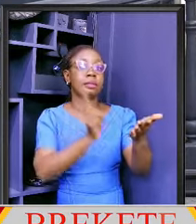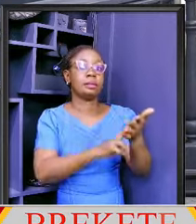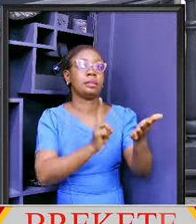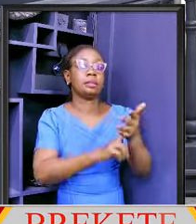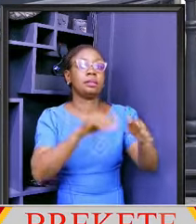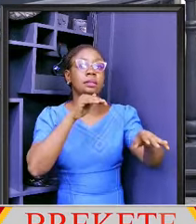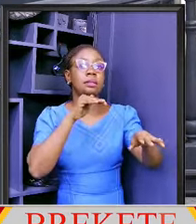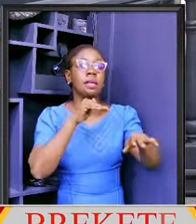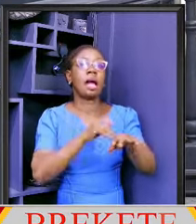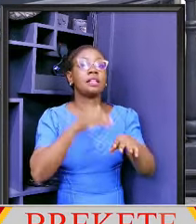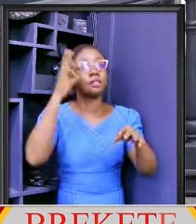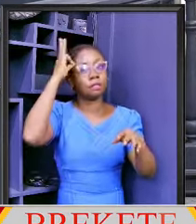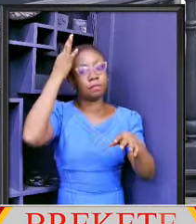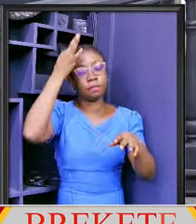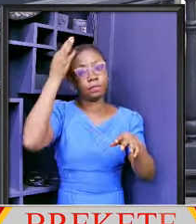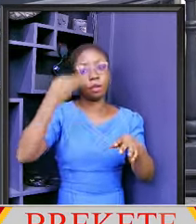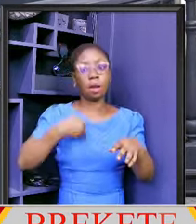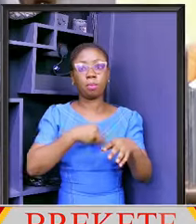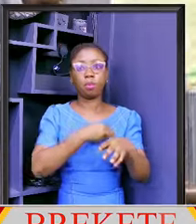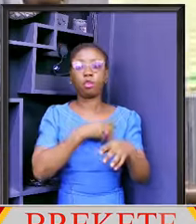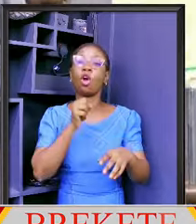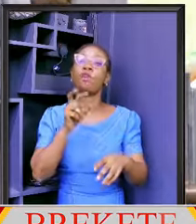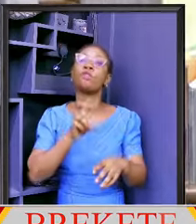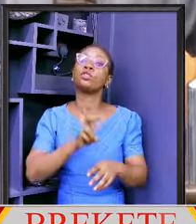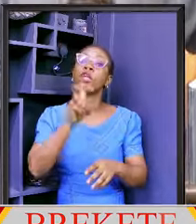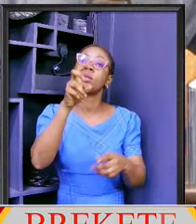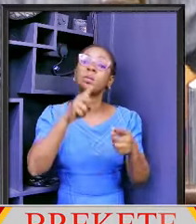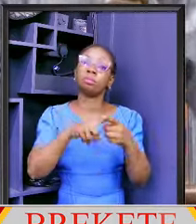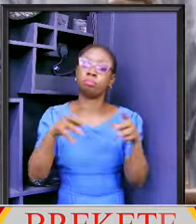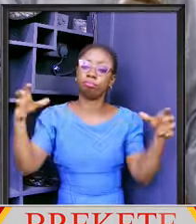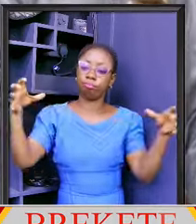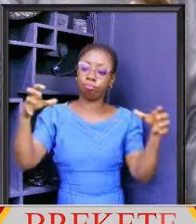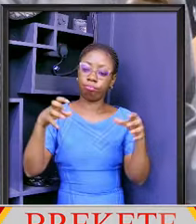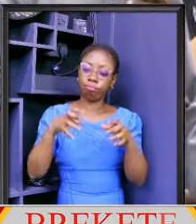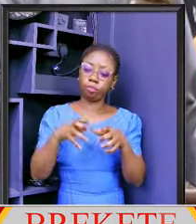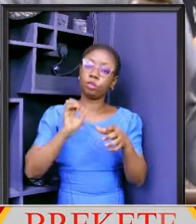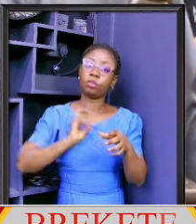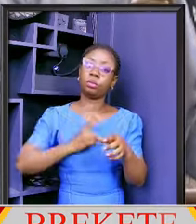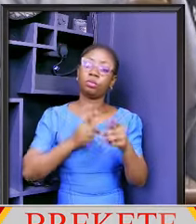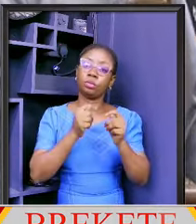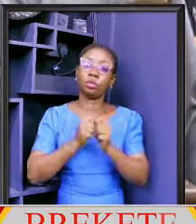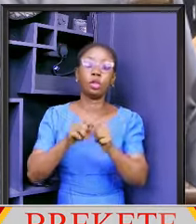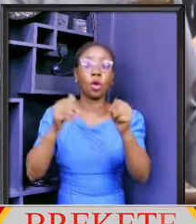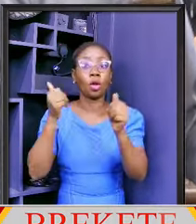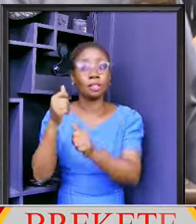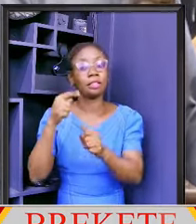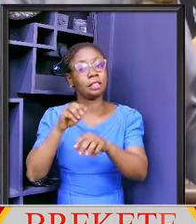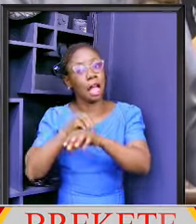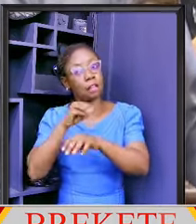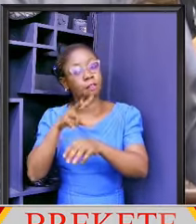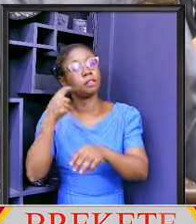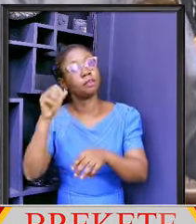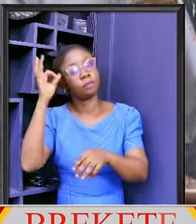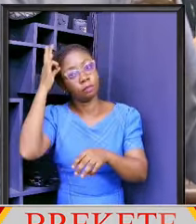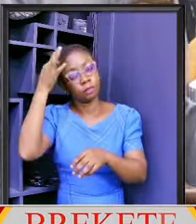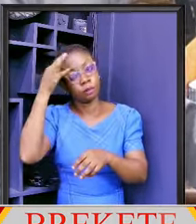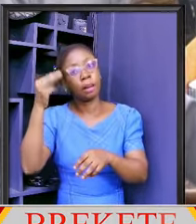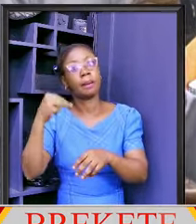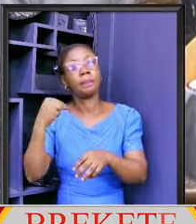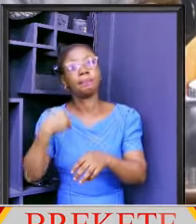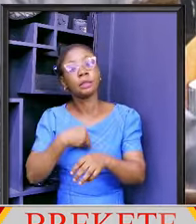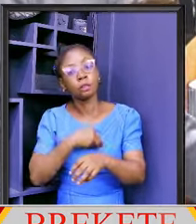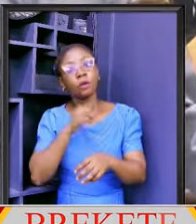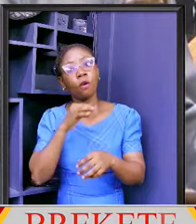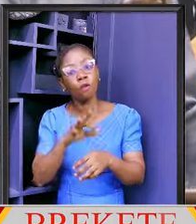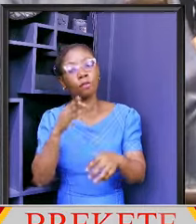Transportation, Federal Ministry of Transportation. That brought you together. Together. Under the advice of the Federal Ministry of Transportation. And this is